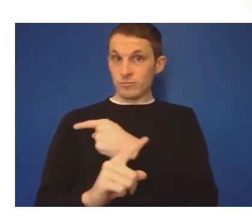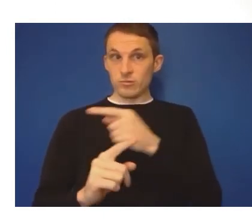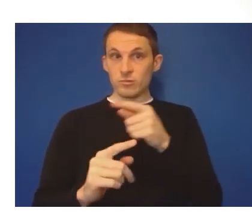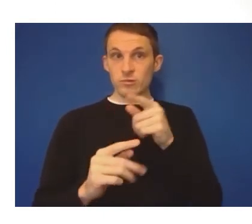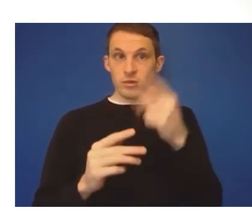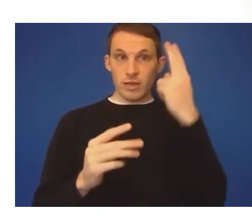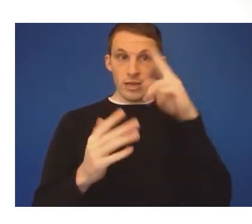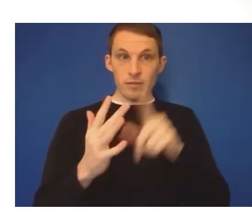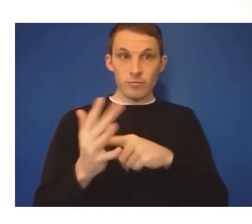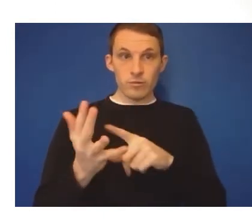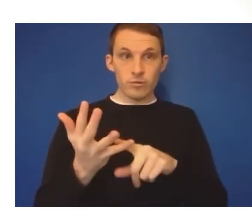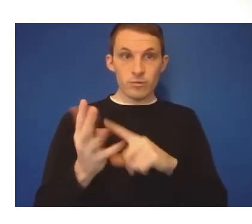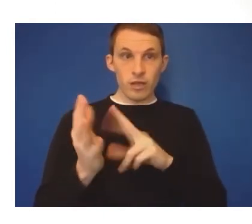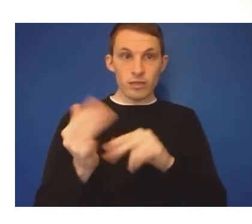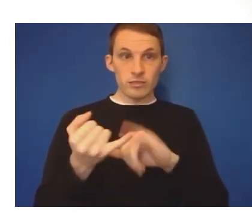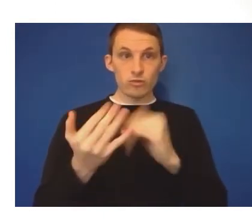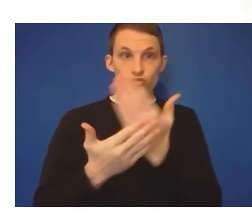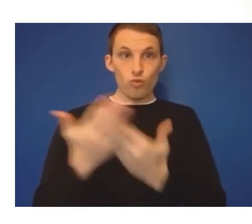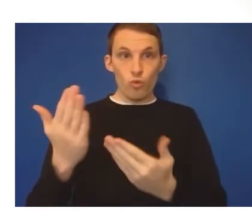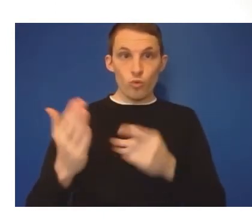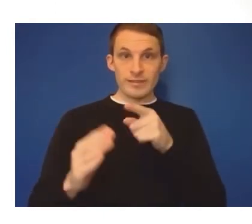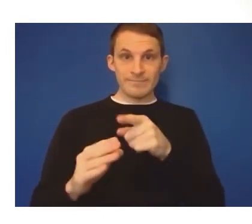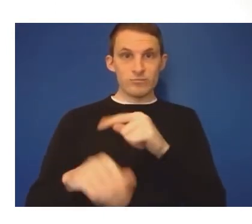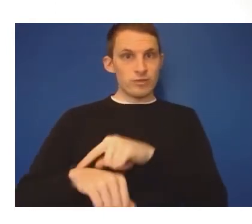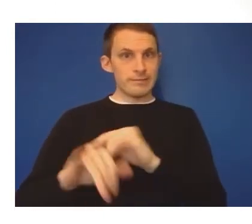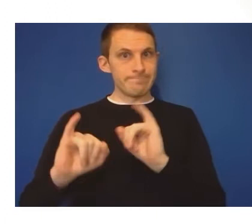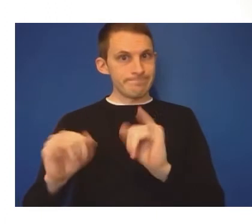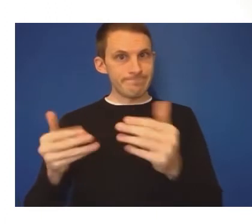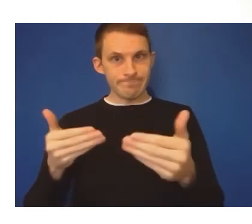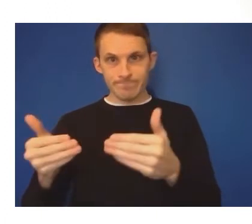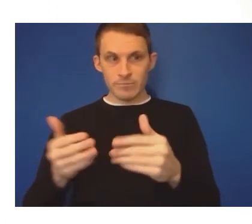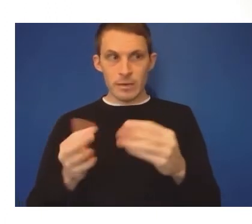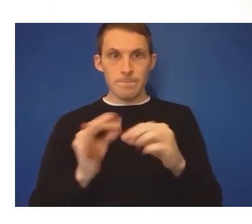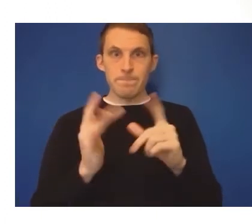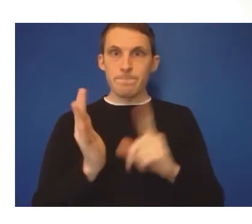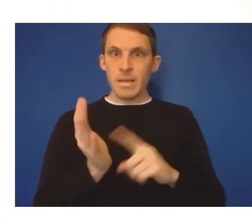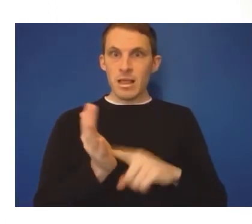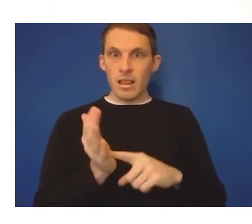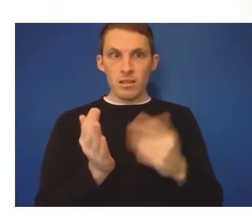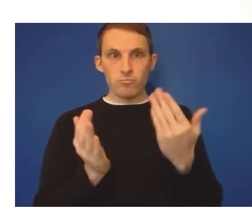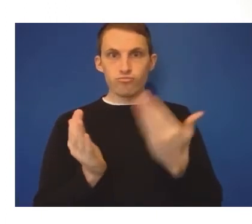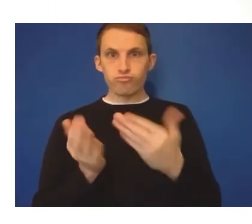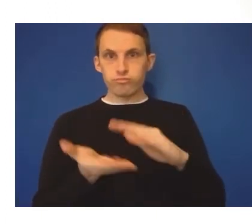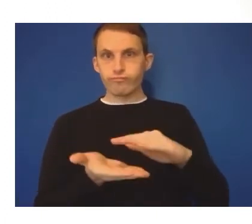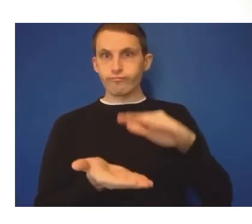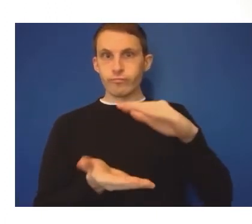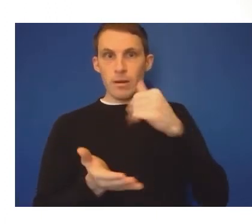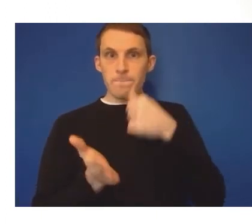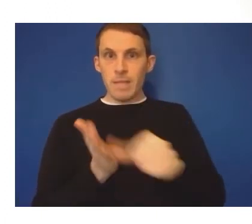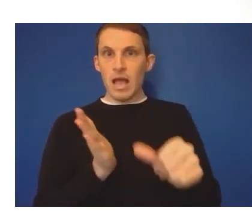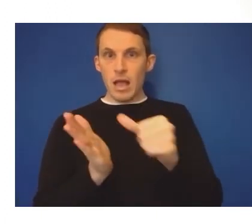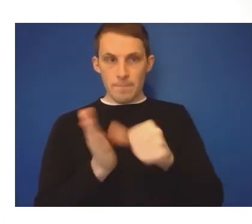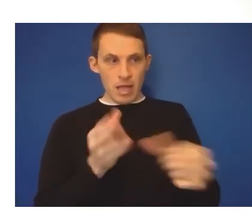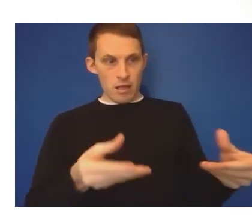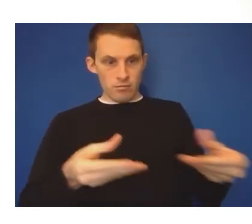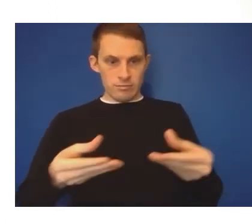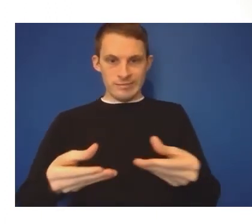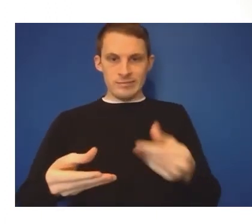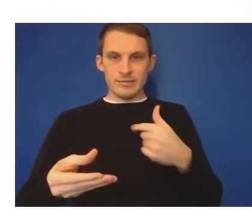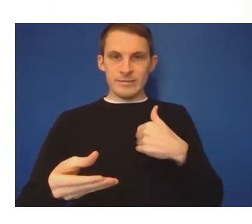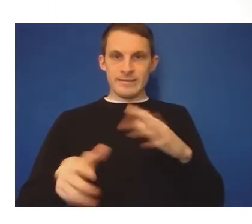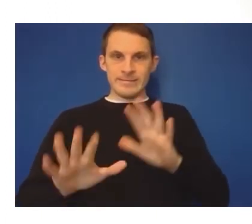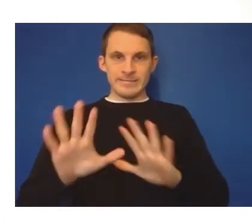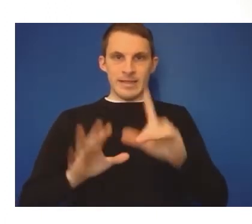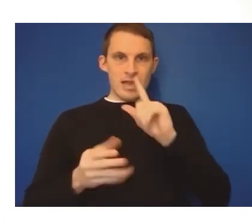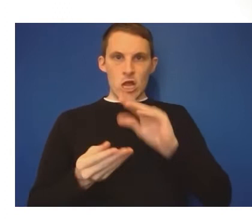and the bills are piling up. Mail keeps coming, but he can't bring himself to open it. The water bill was due a